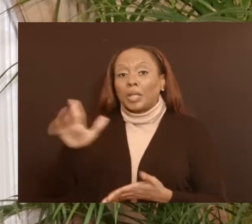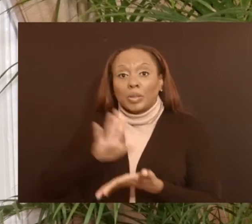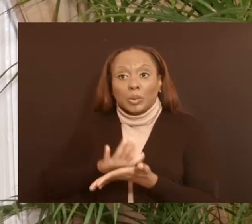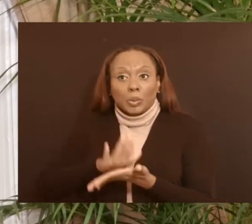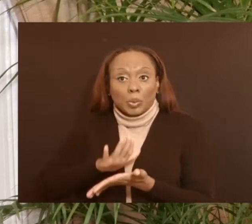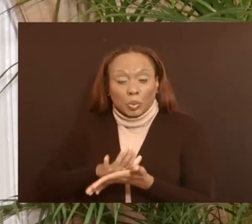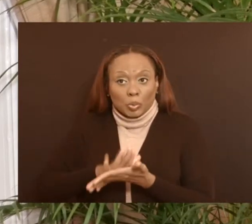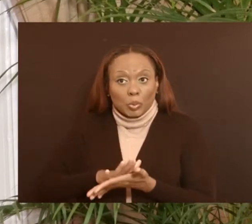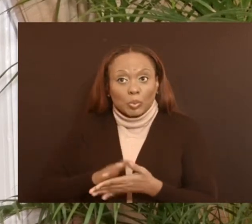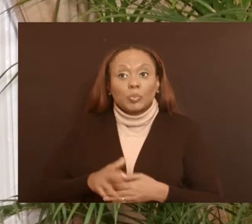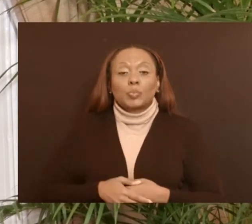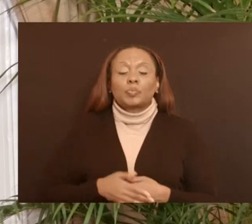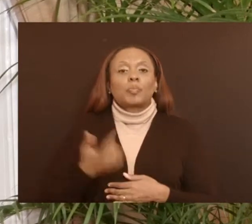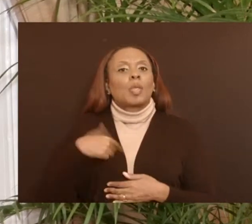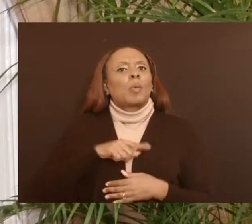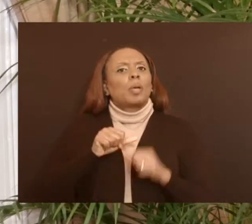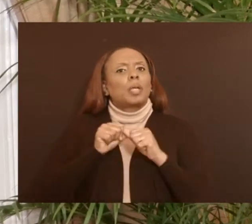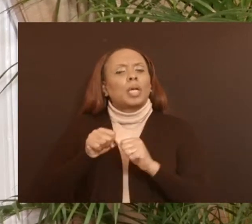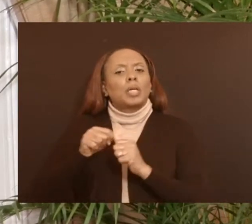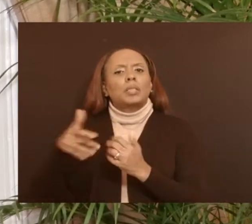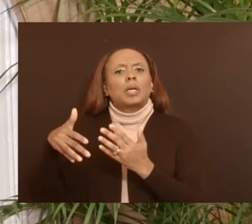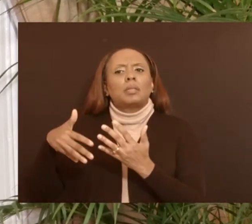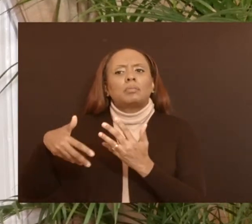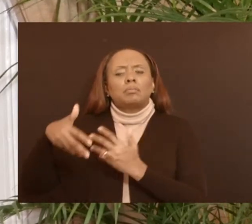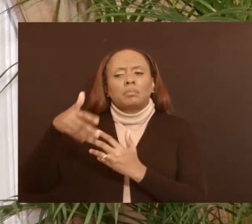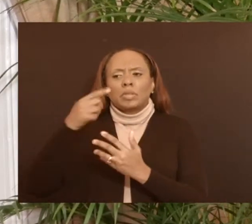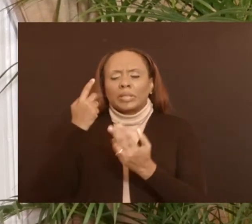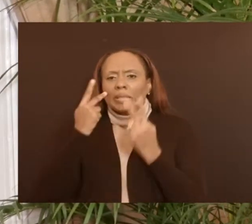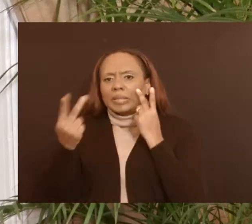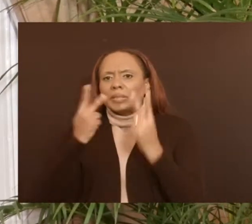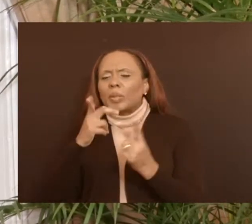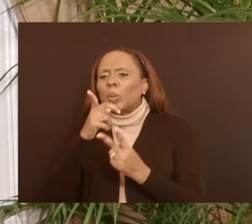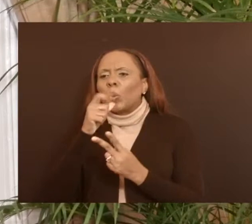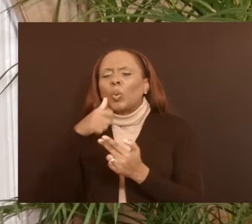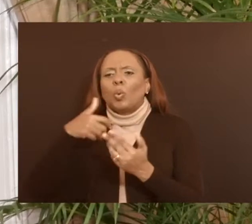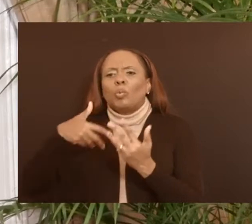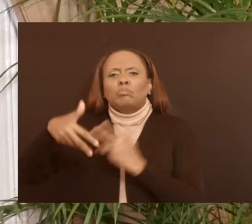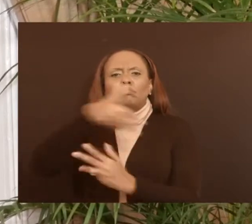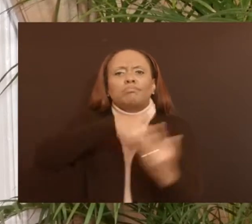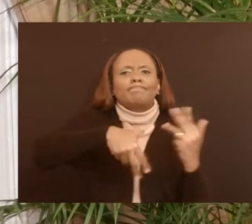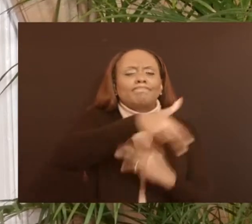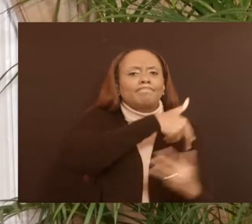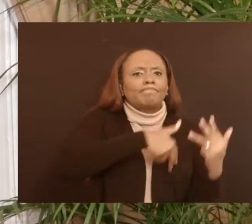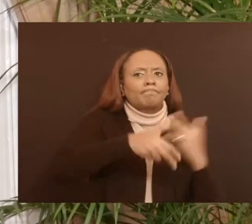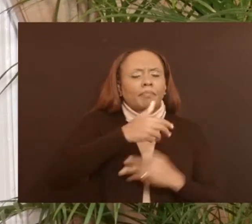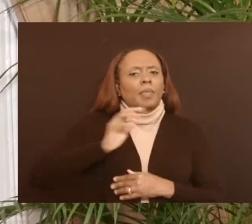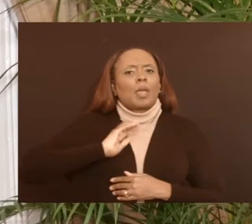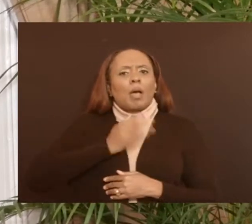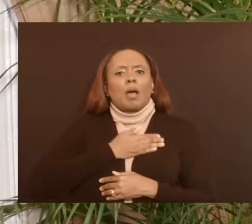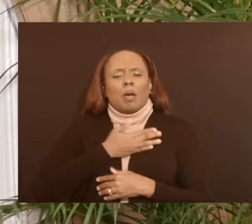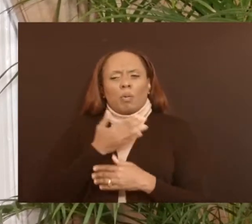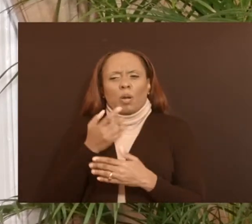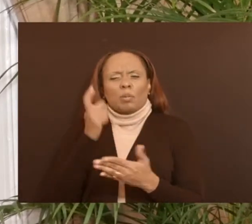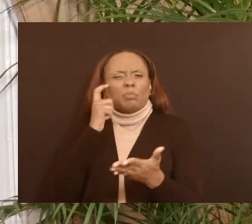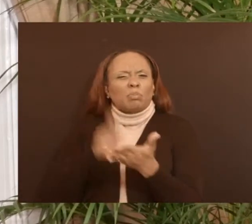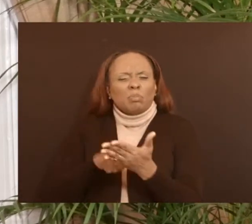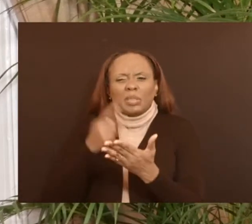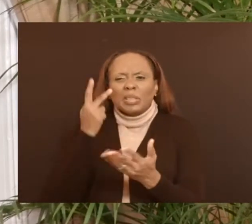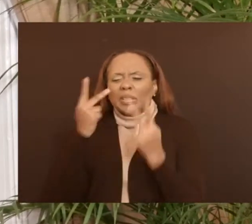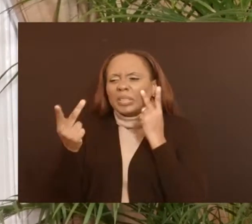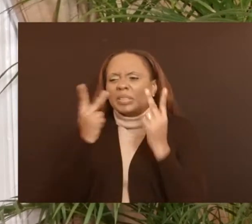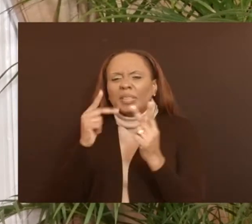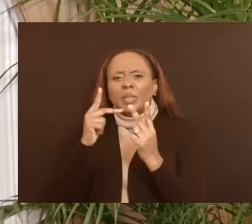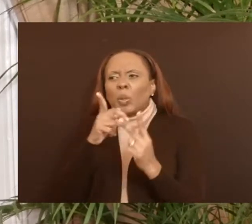path before. The contact tracing at the moment is very advanced. And therefore,